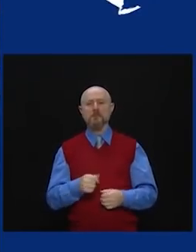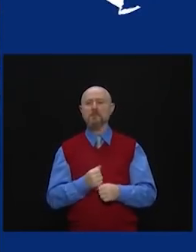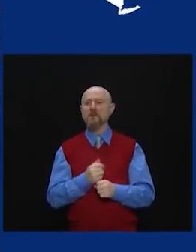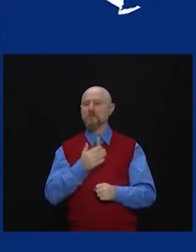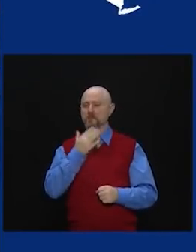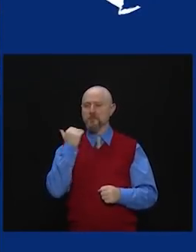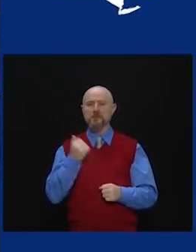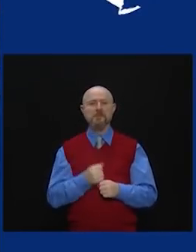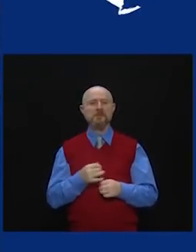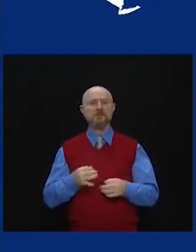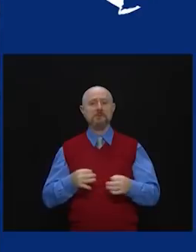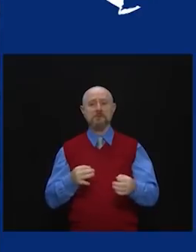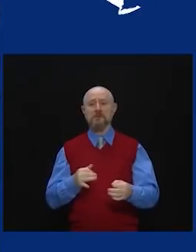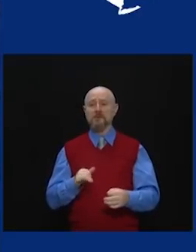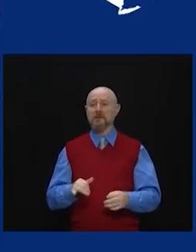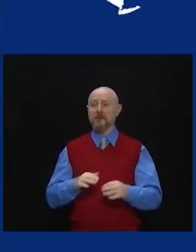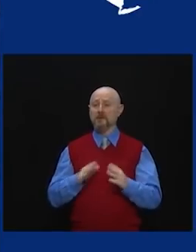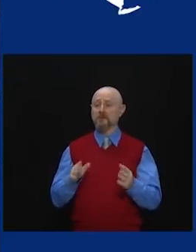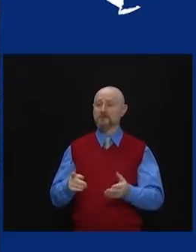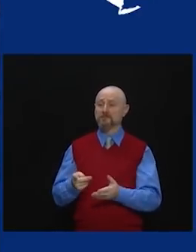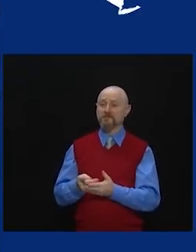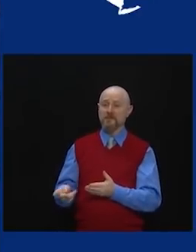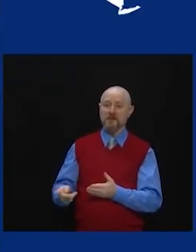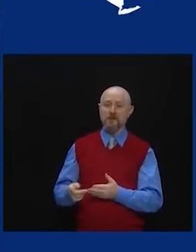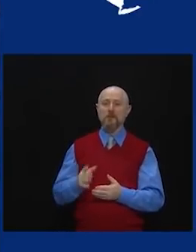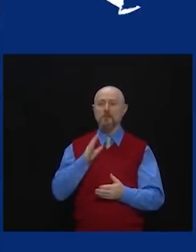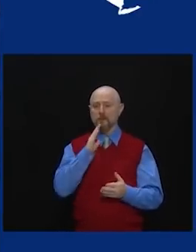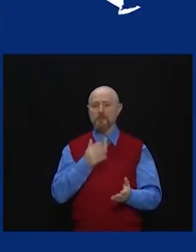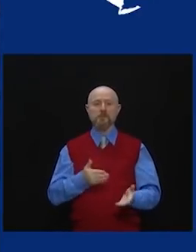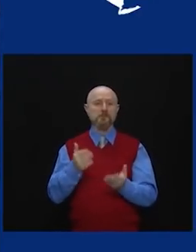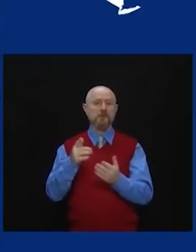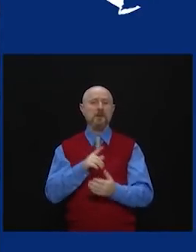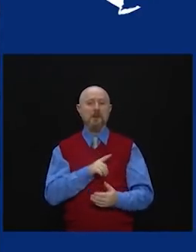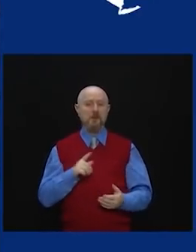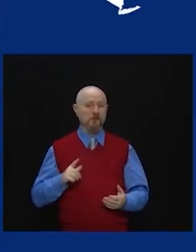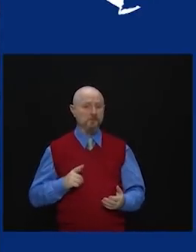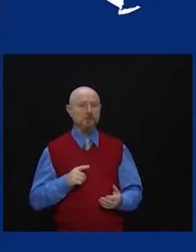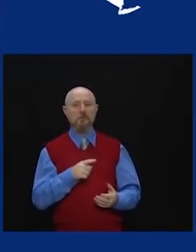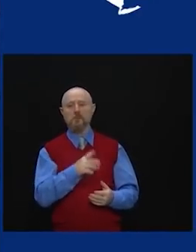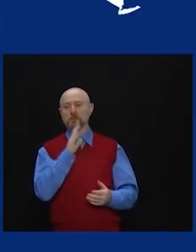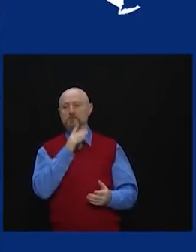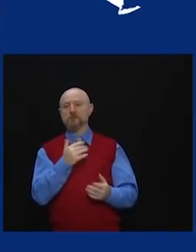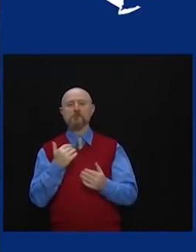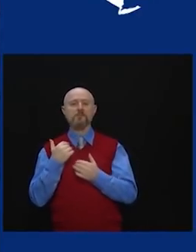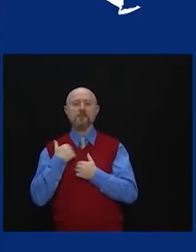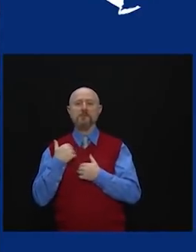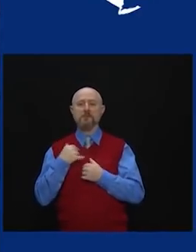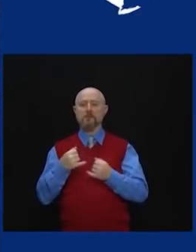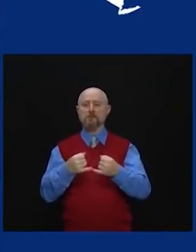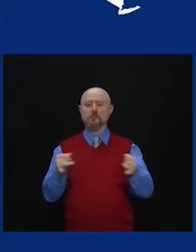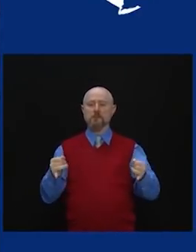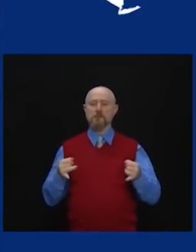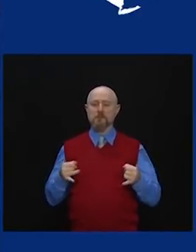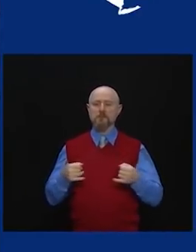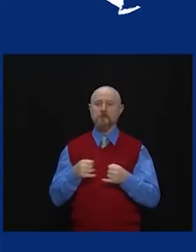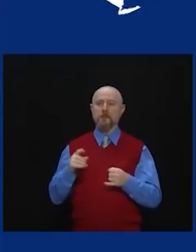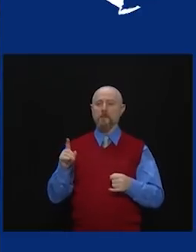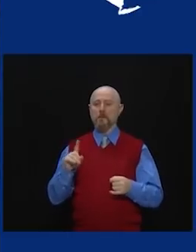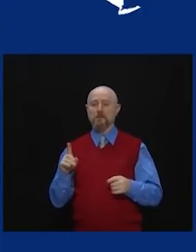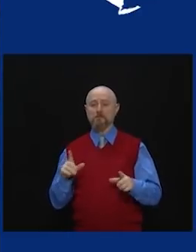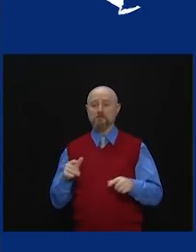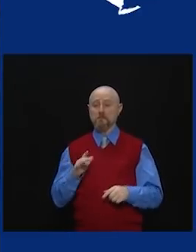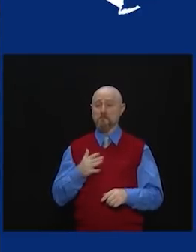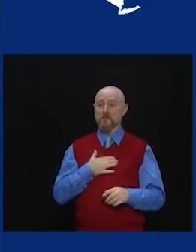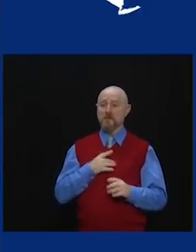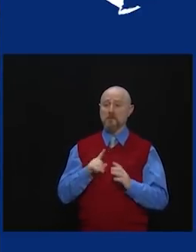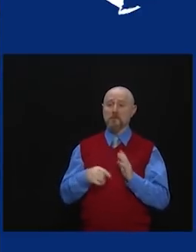to the legislature. The legislature will be the ones responsible for drawing the lines, and the only role that I play in this is whether I veto the whole